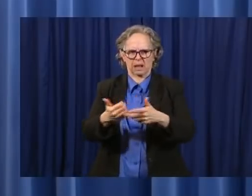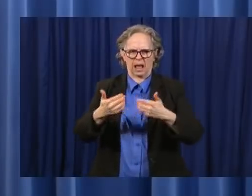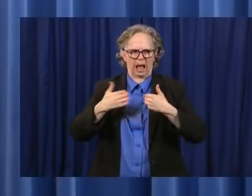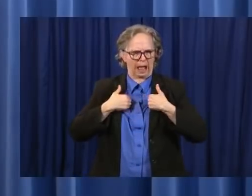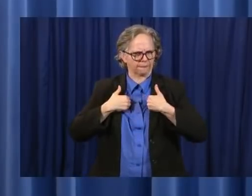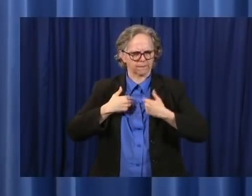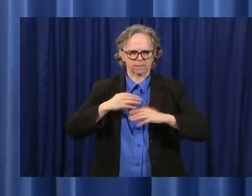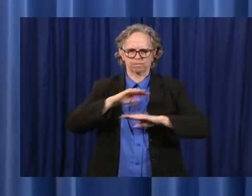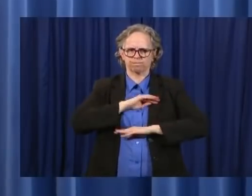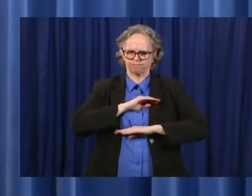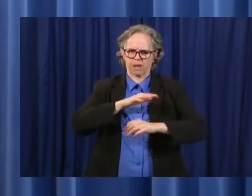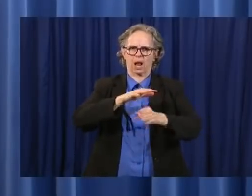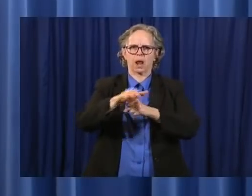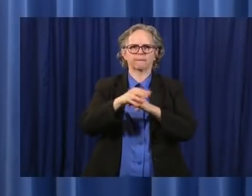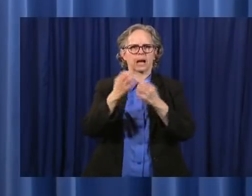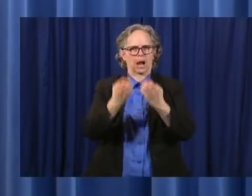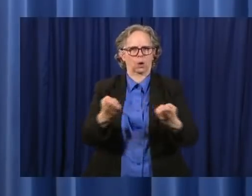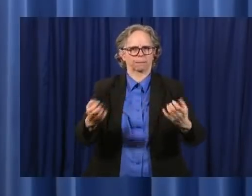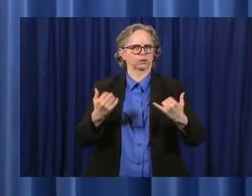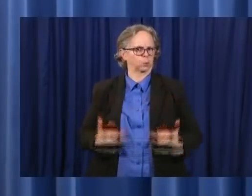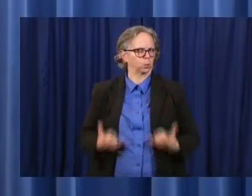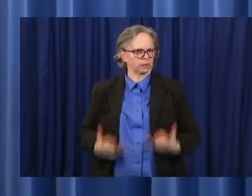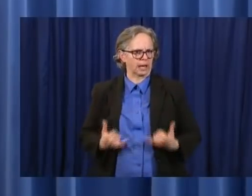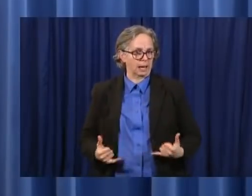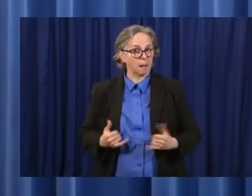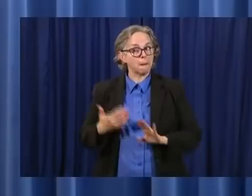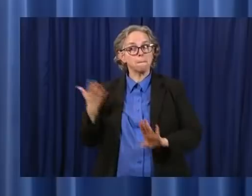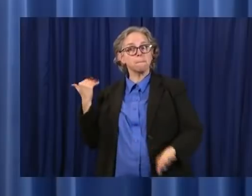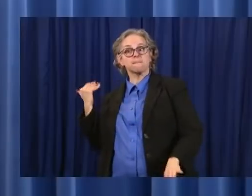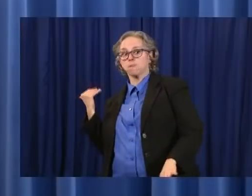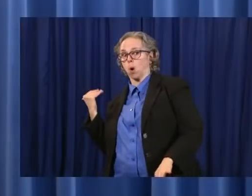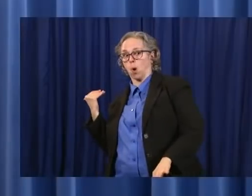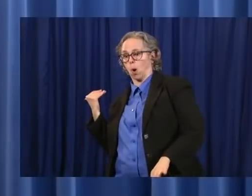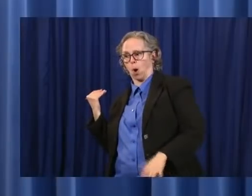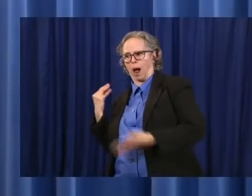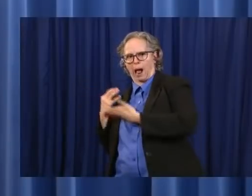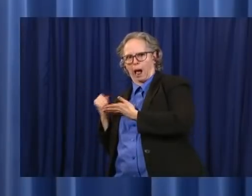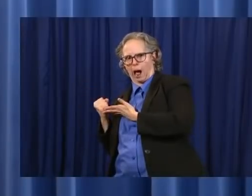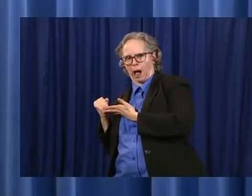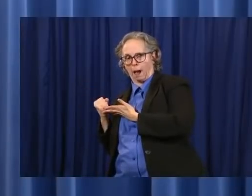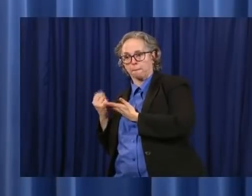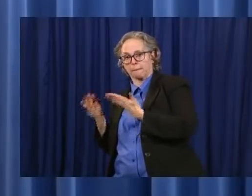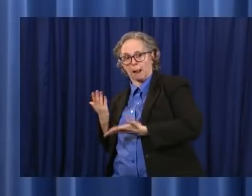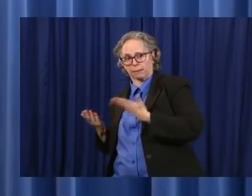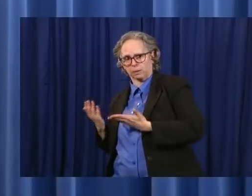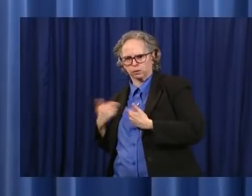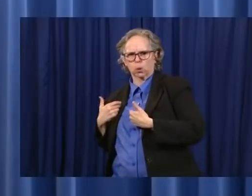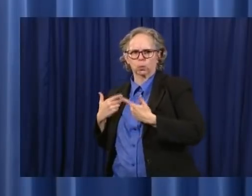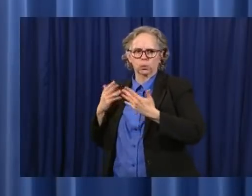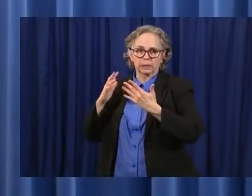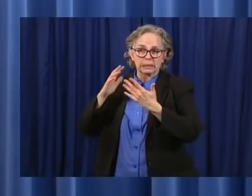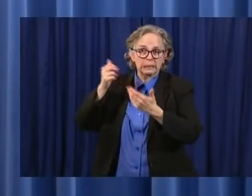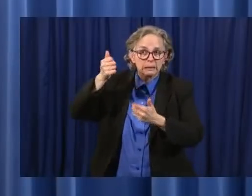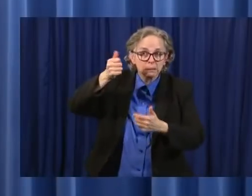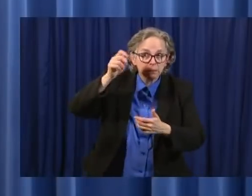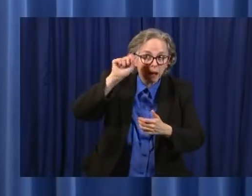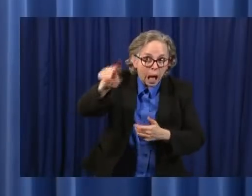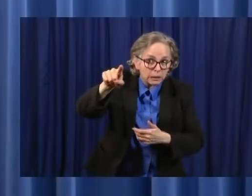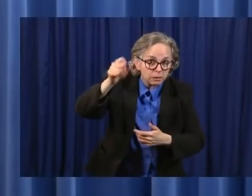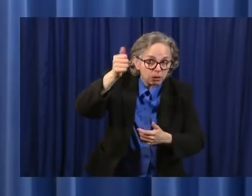Now, could they have been short early on? That's something that I will have to check with the director. I can only say that it's been